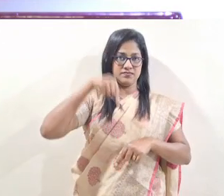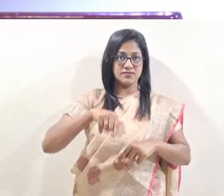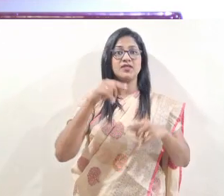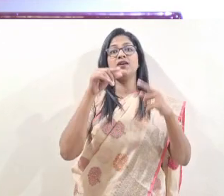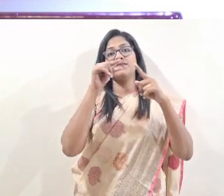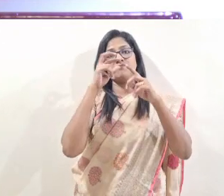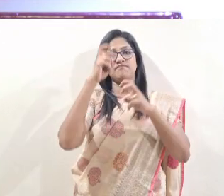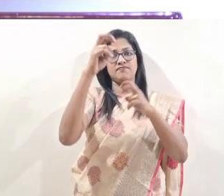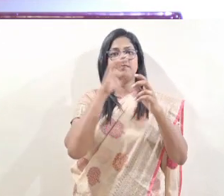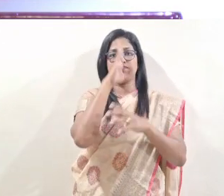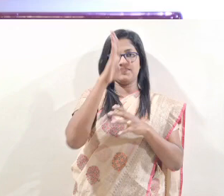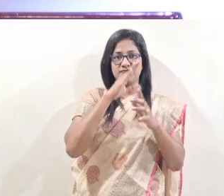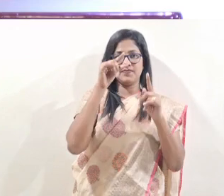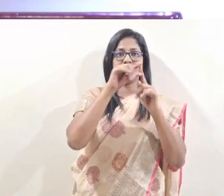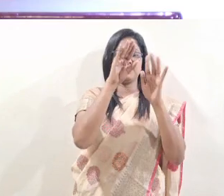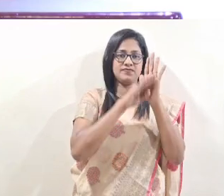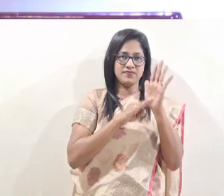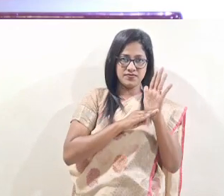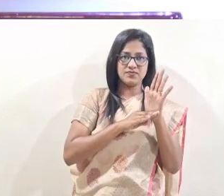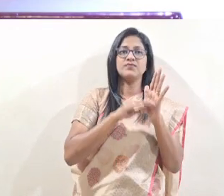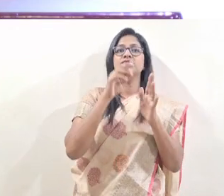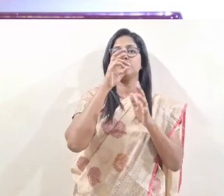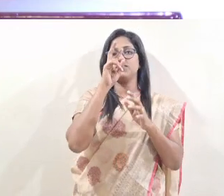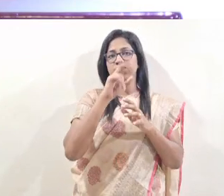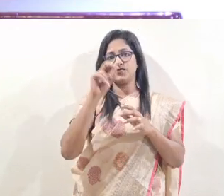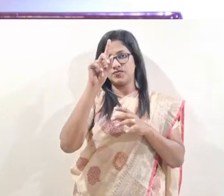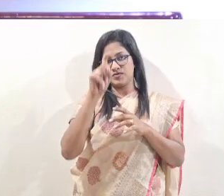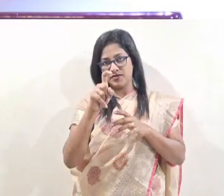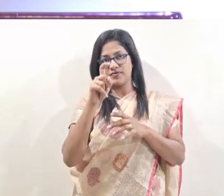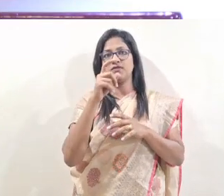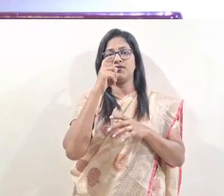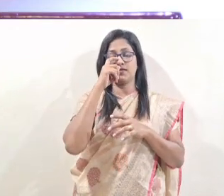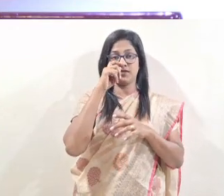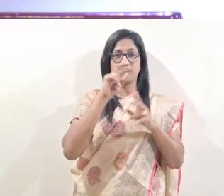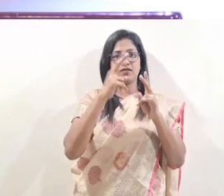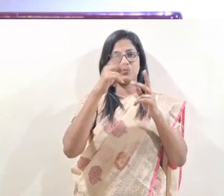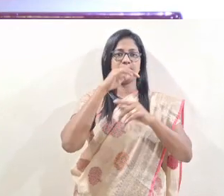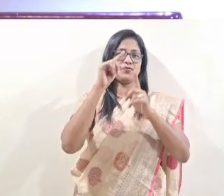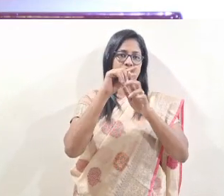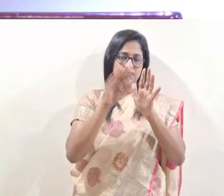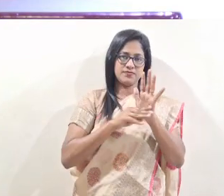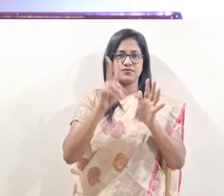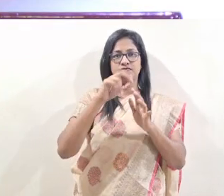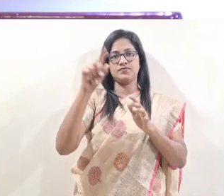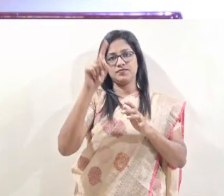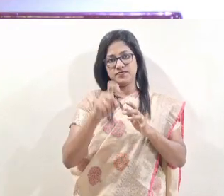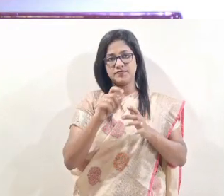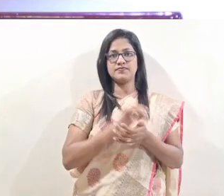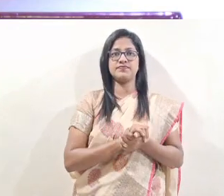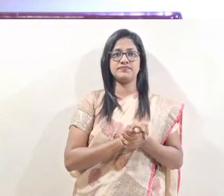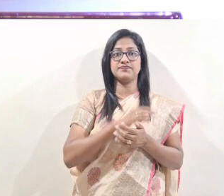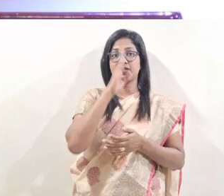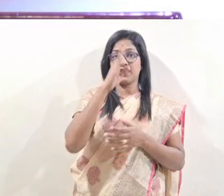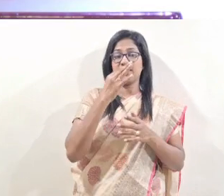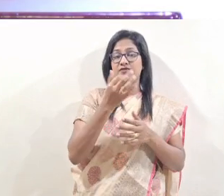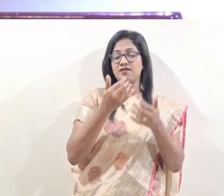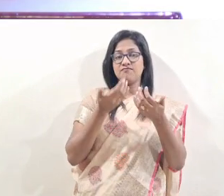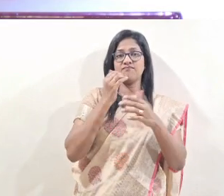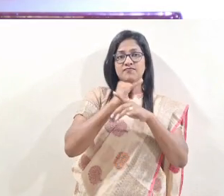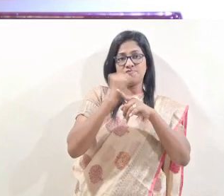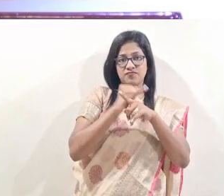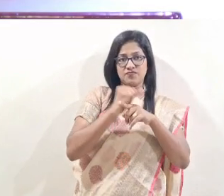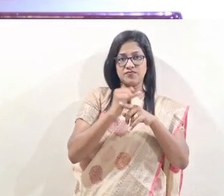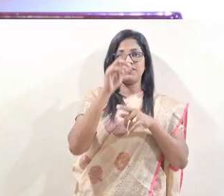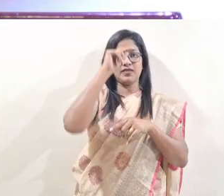Policy 2017, TOD Policy 2017. He is from the 1988 batch of Special Class Railway Apprentice of India,